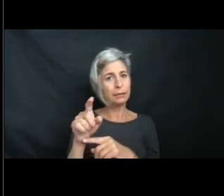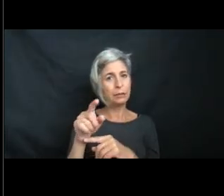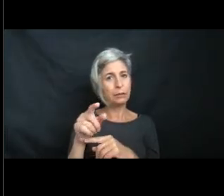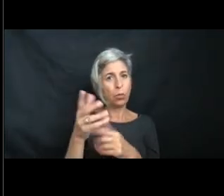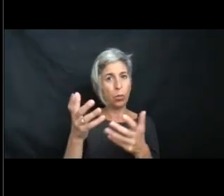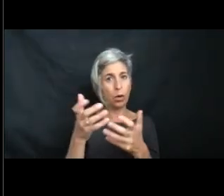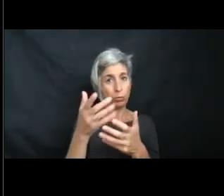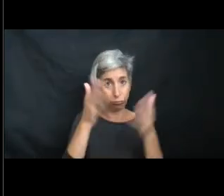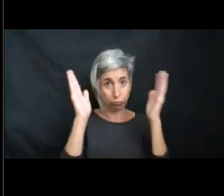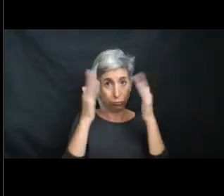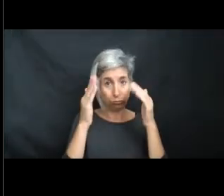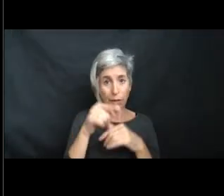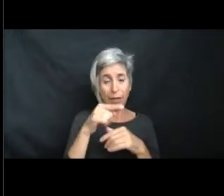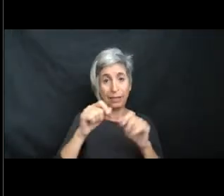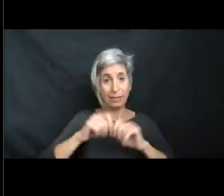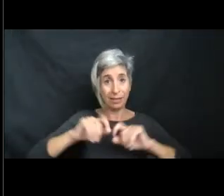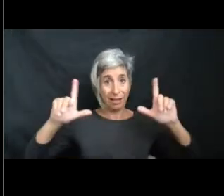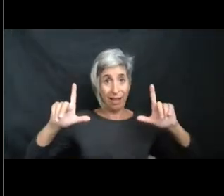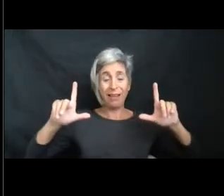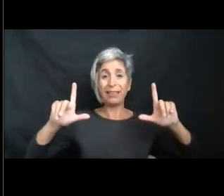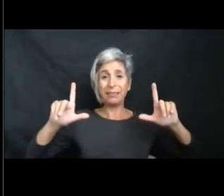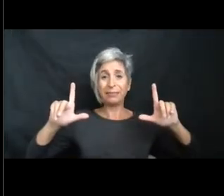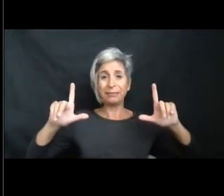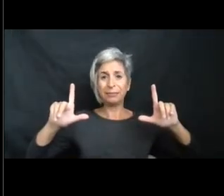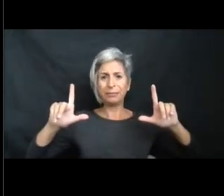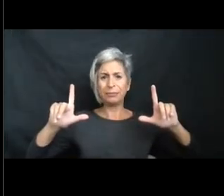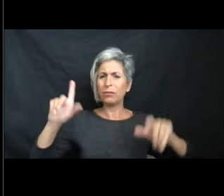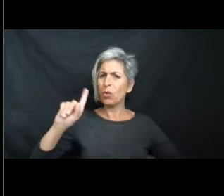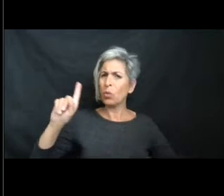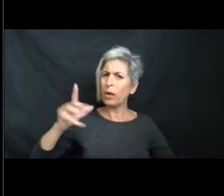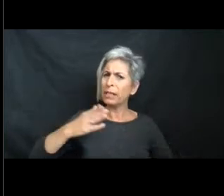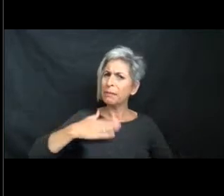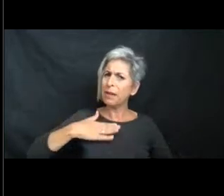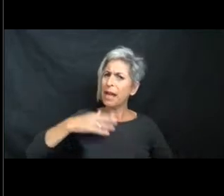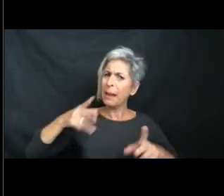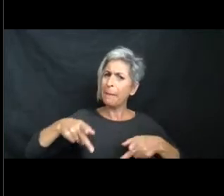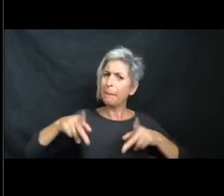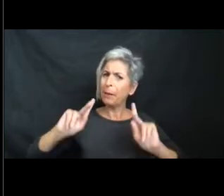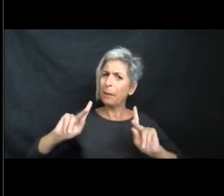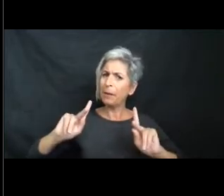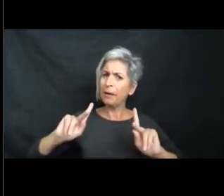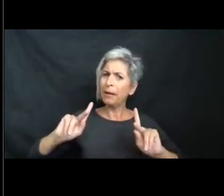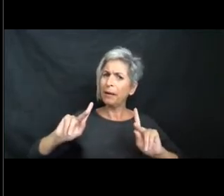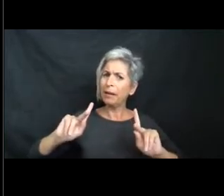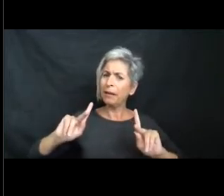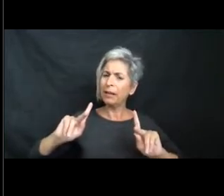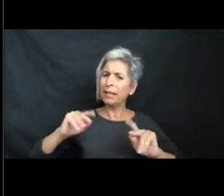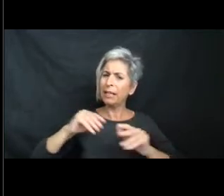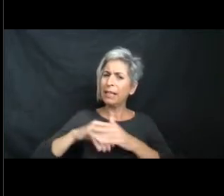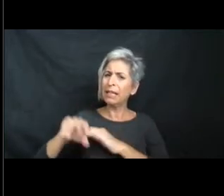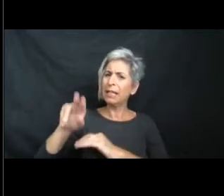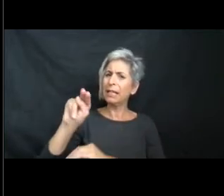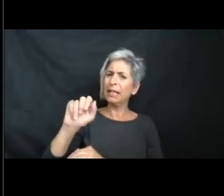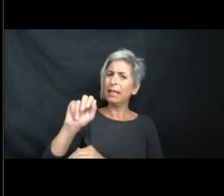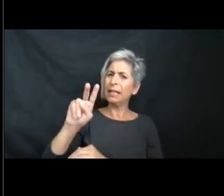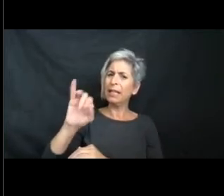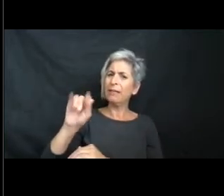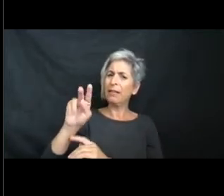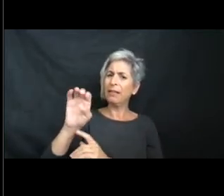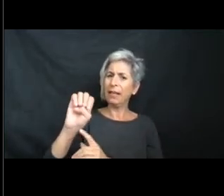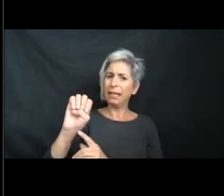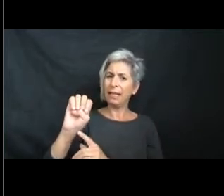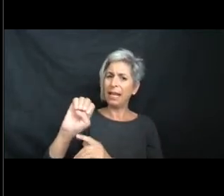this slide, which is where are my permits being processed and how does that impact me? This